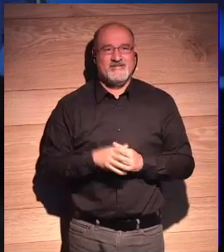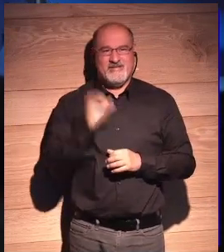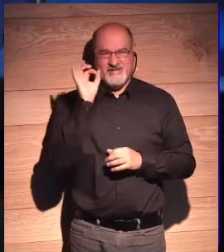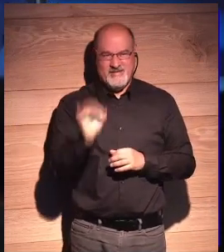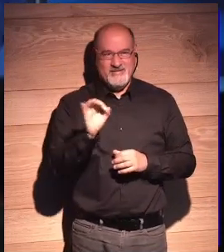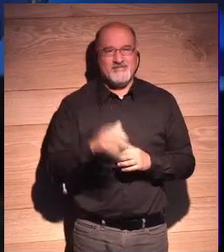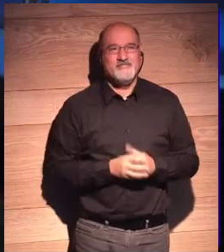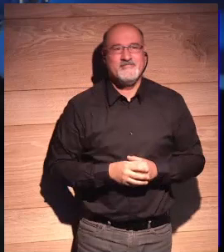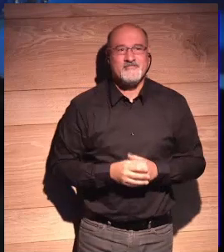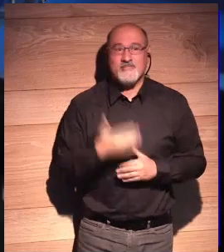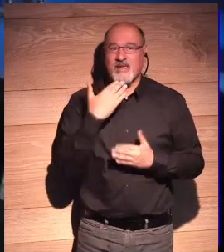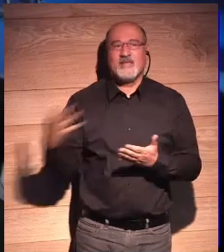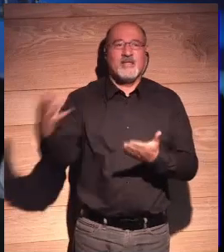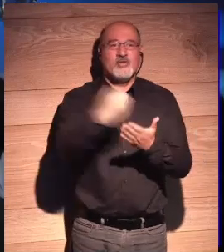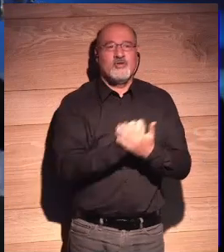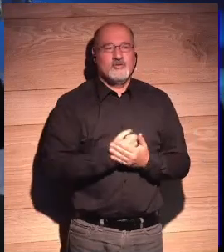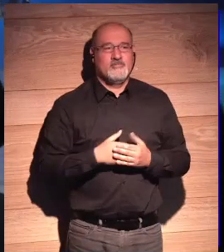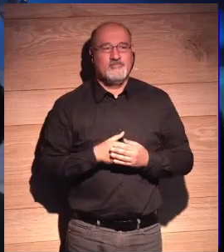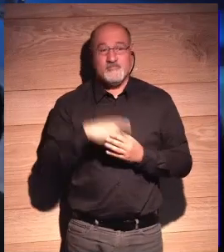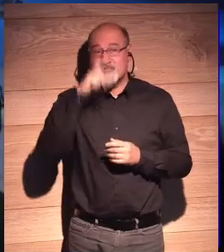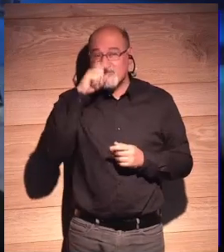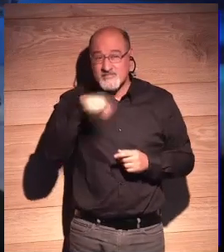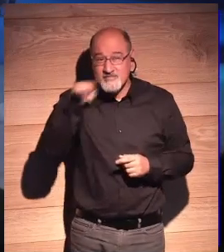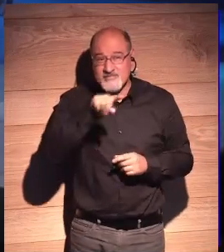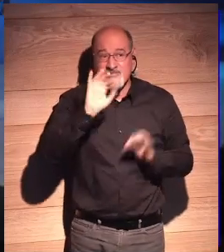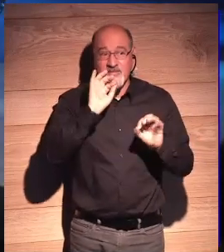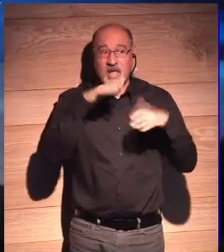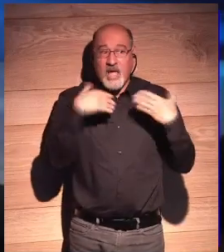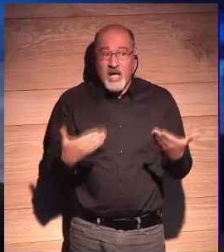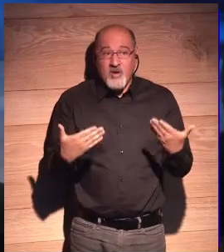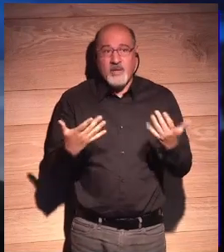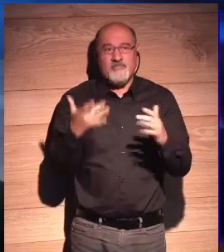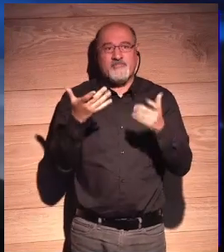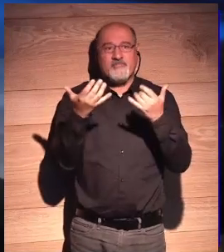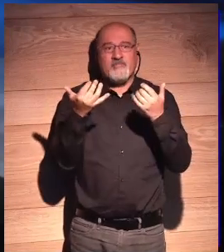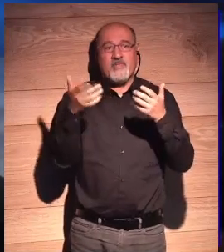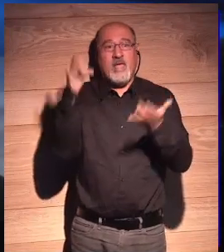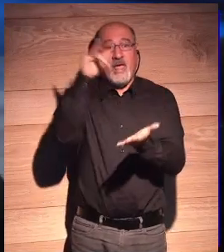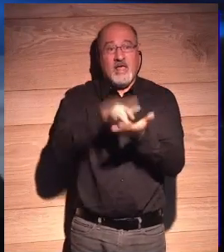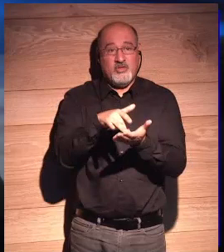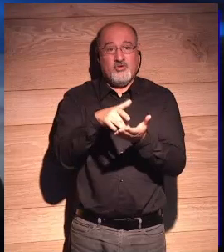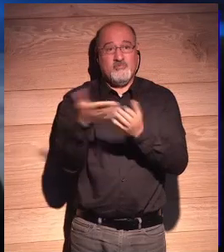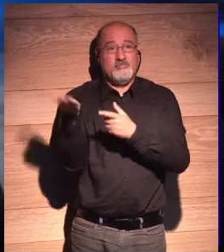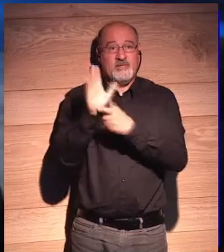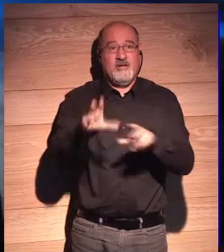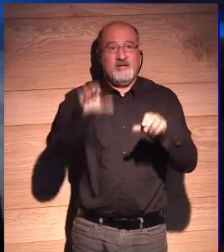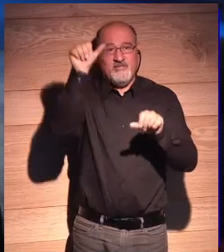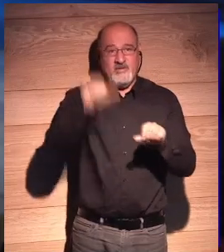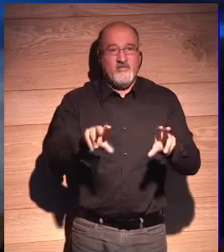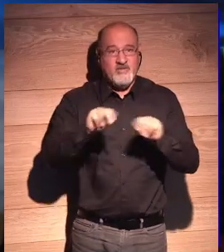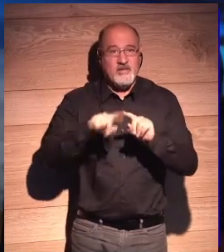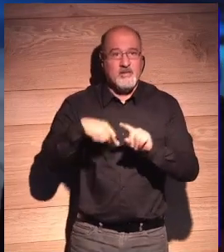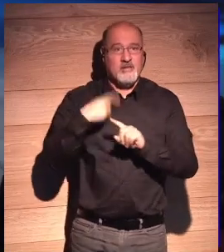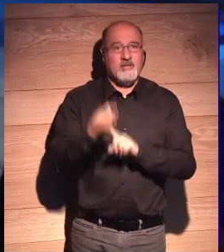Muchas gracias a todos. Y simplemente recordaros que aquí termina. Just thank you, everyone. Just to